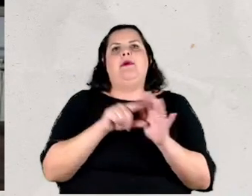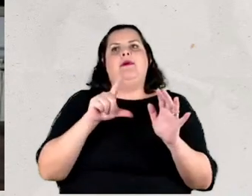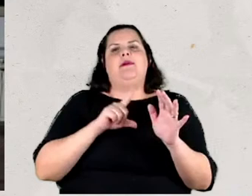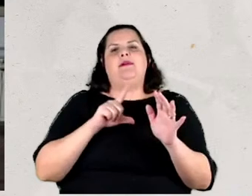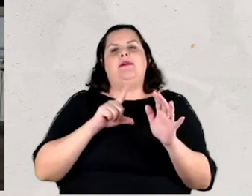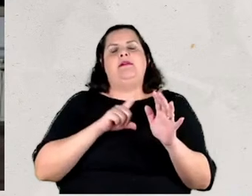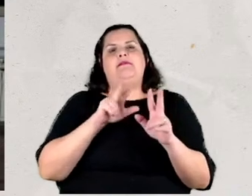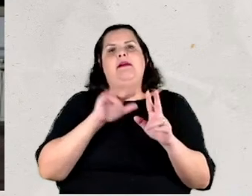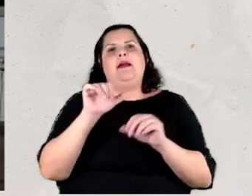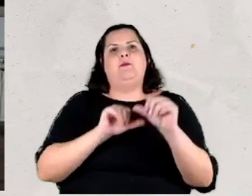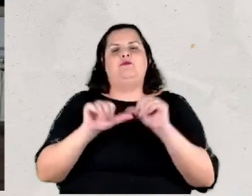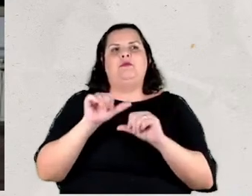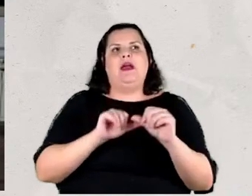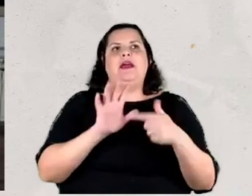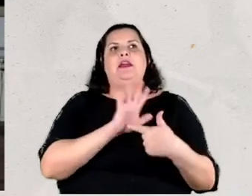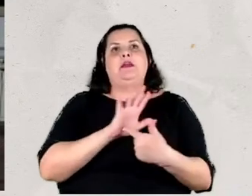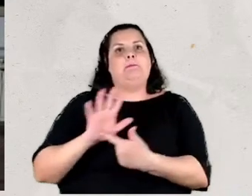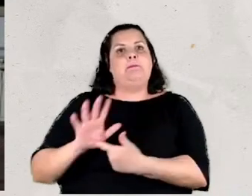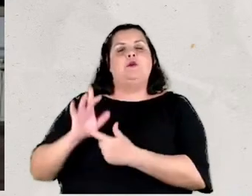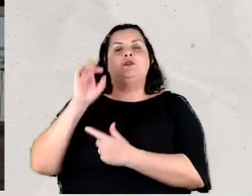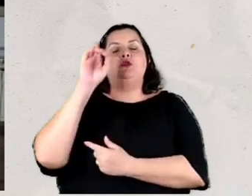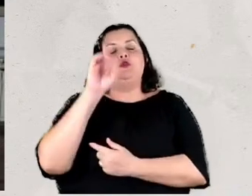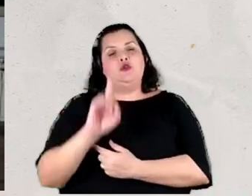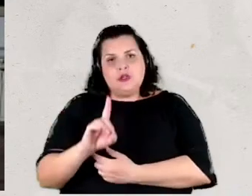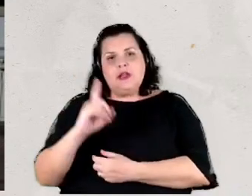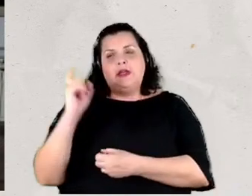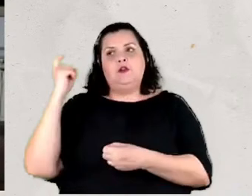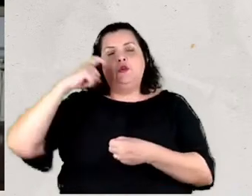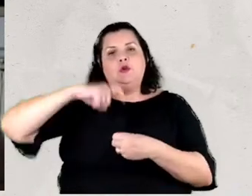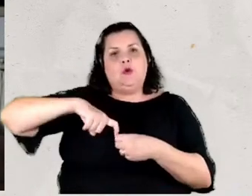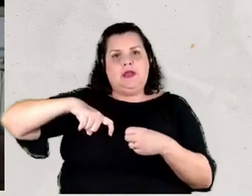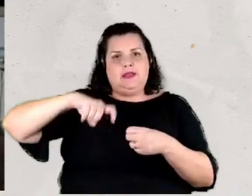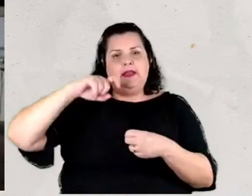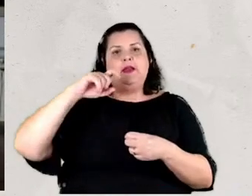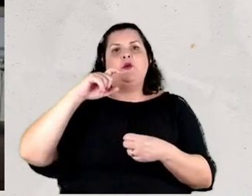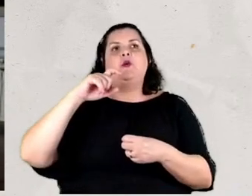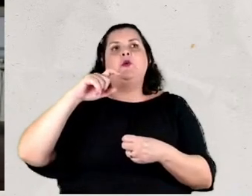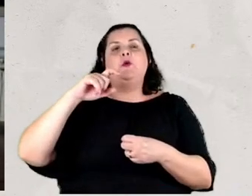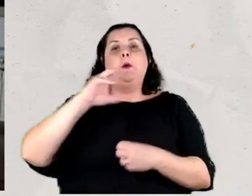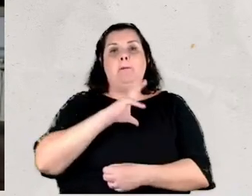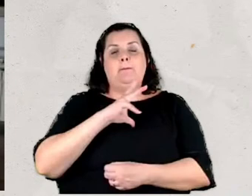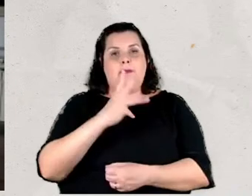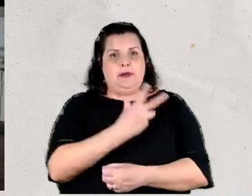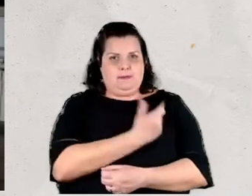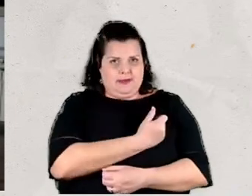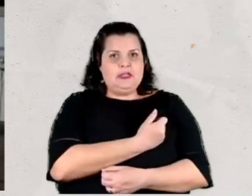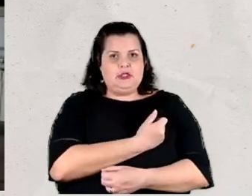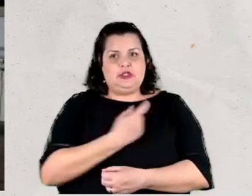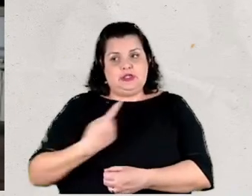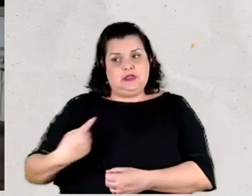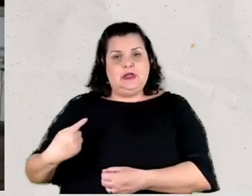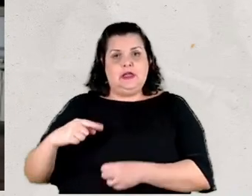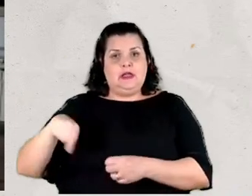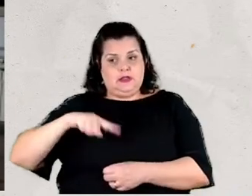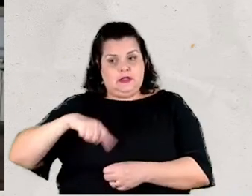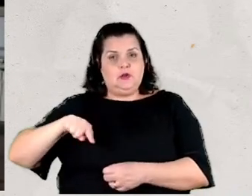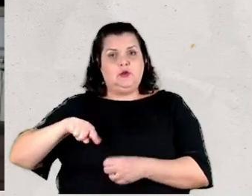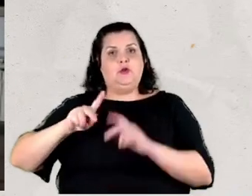Palestinian state. To put the offer on the table and have the Arab world and Arab